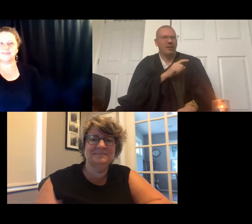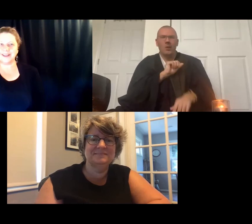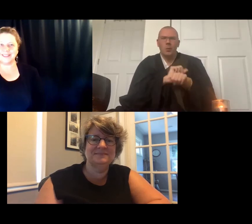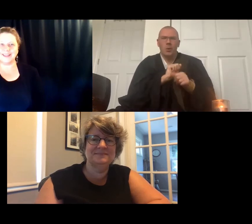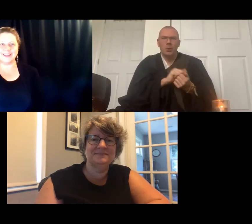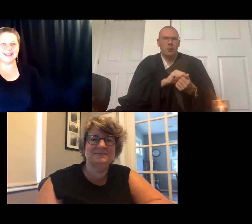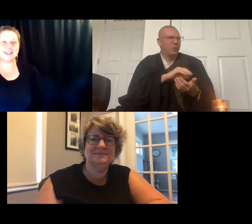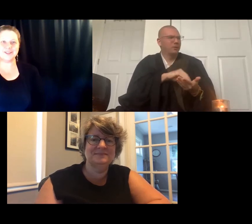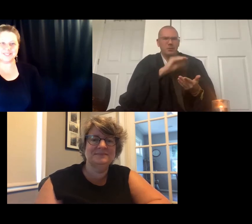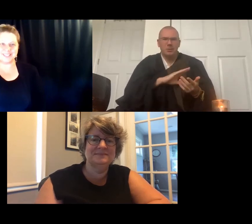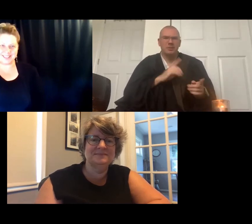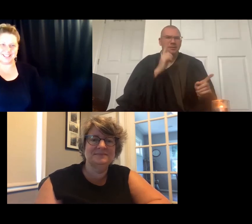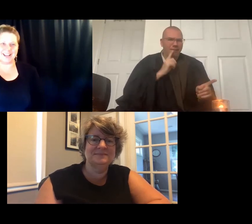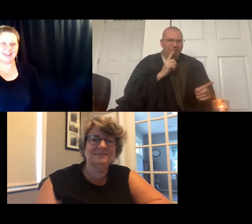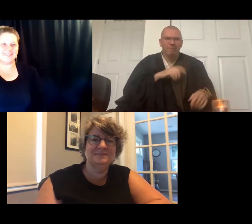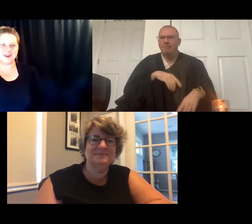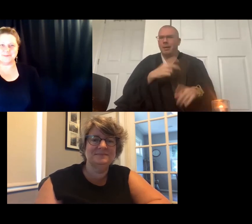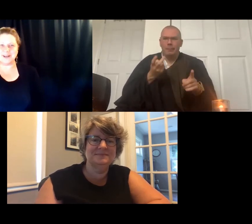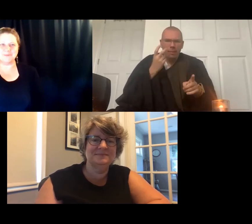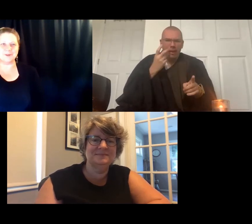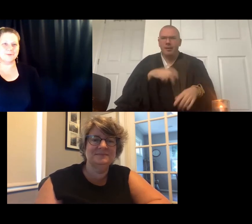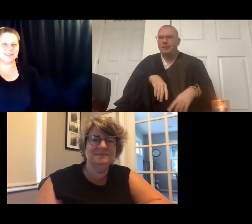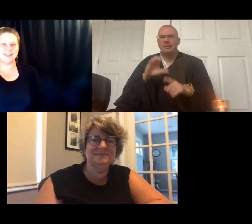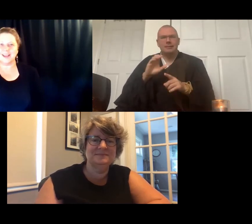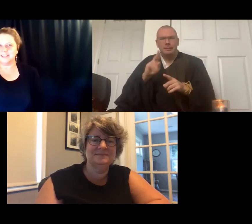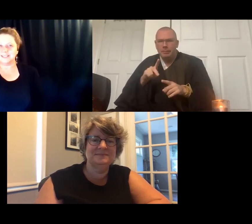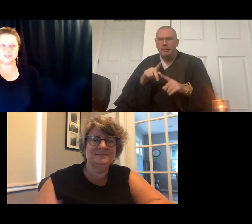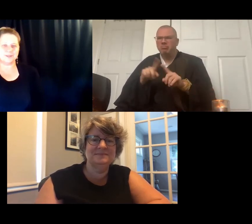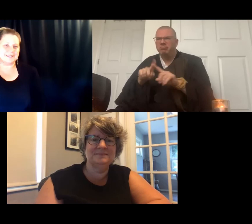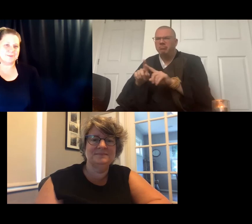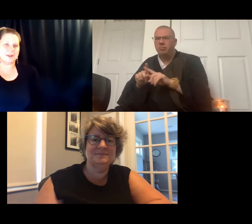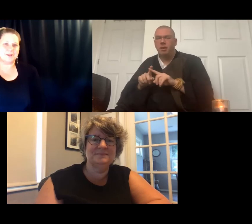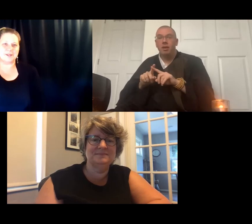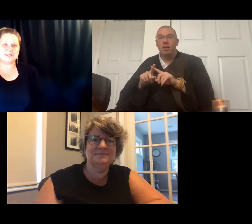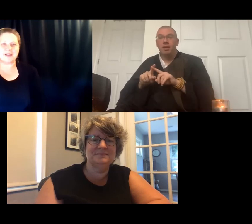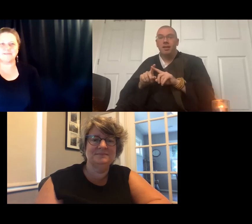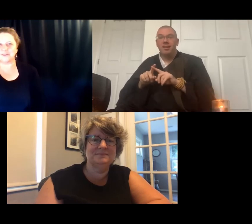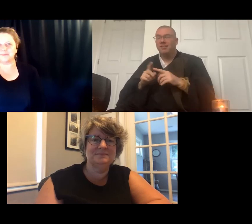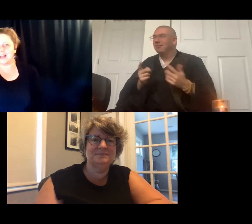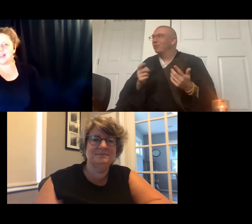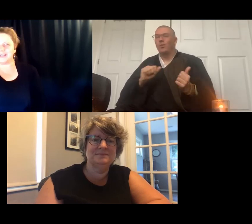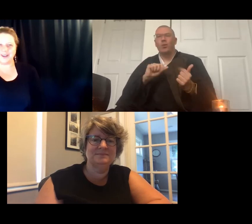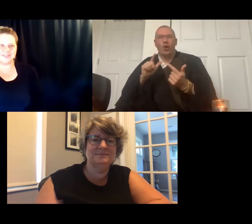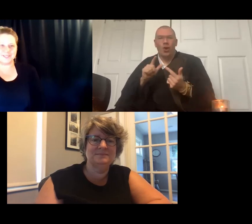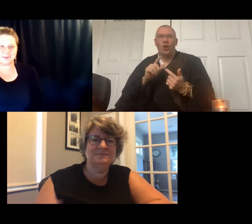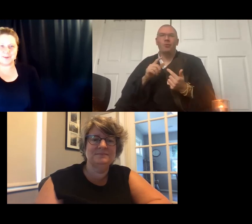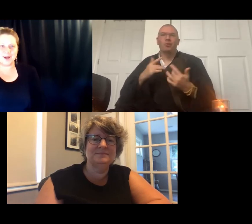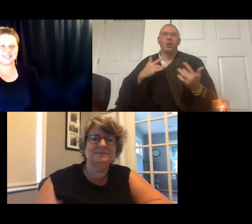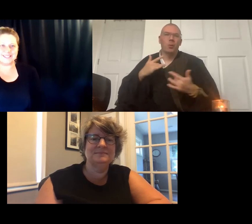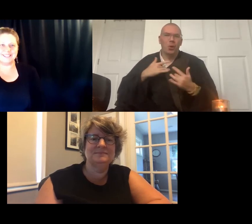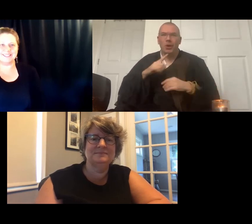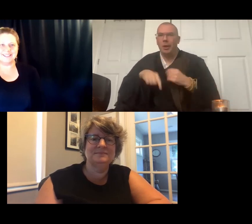And the funny thing, the interesting thing that I found when I work with students, whether they're deaf or blind or have